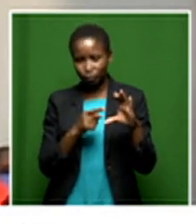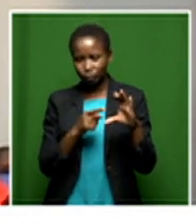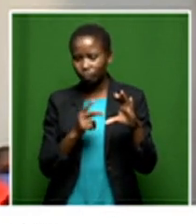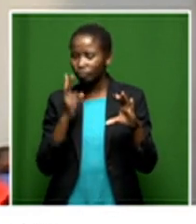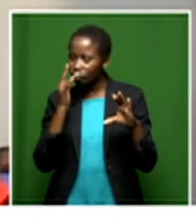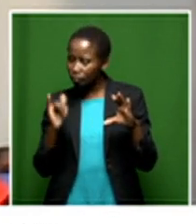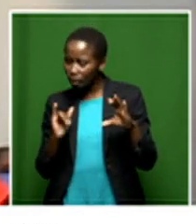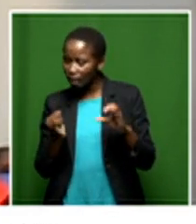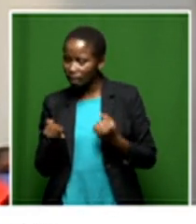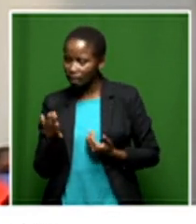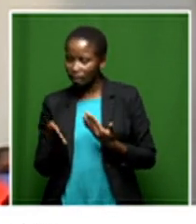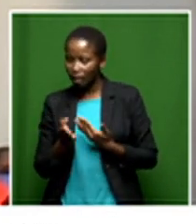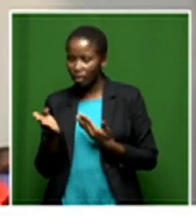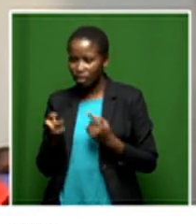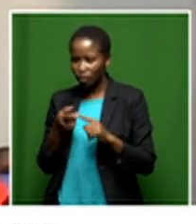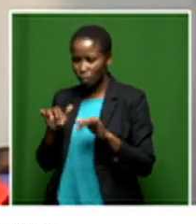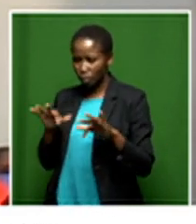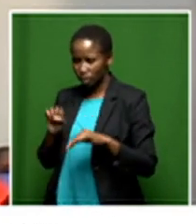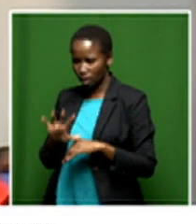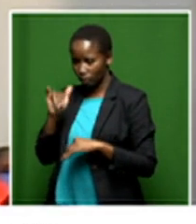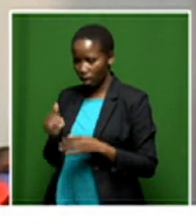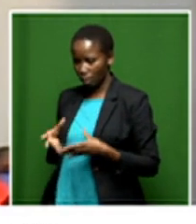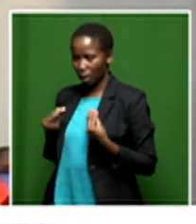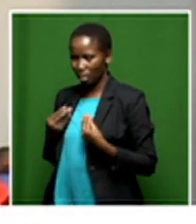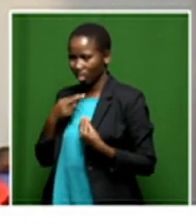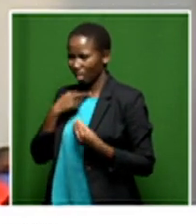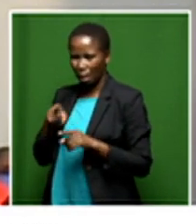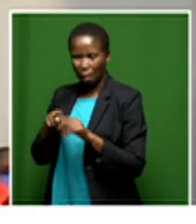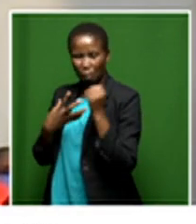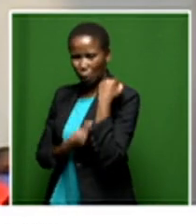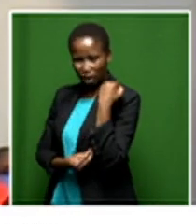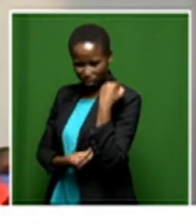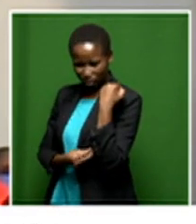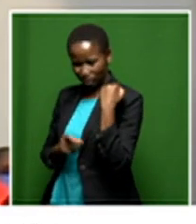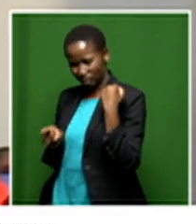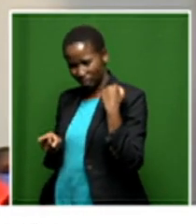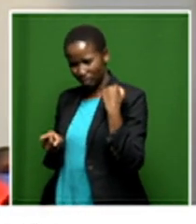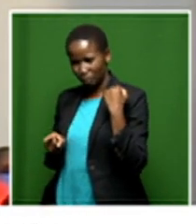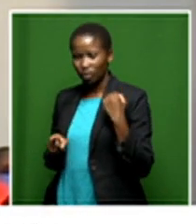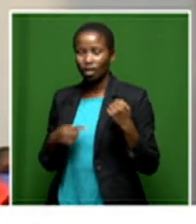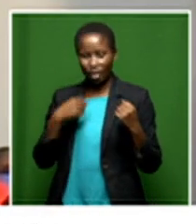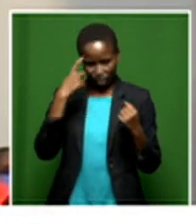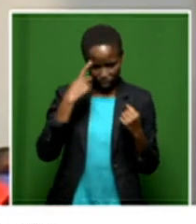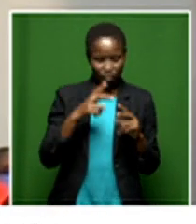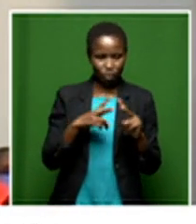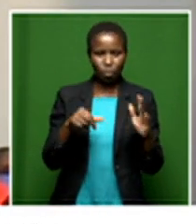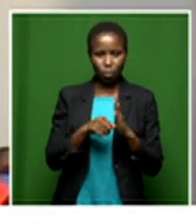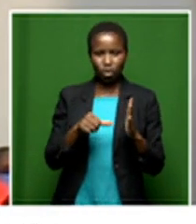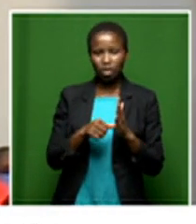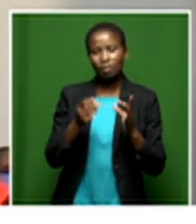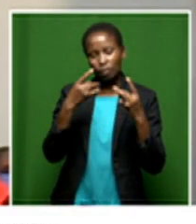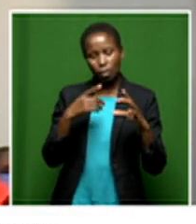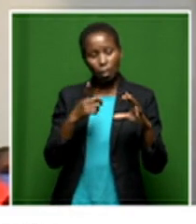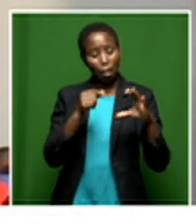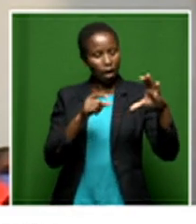lack of service that South Africans are receiving from the post office at the moment, I think it's important that we know exactly how the money was